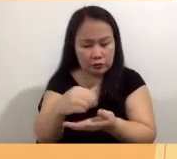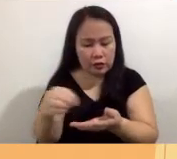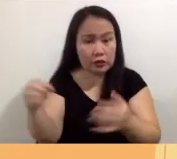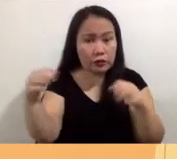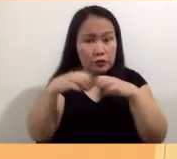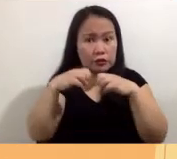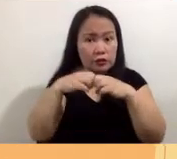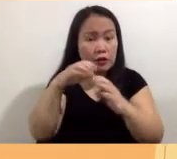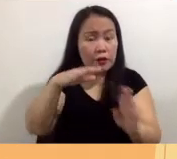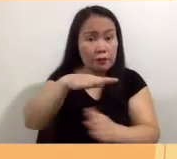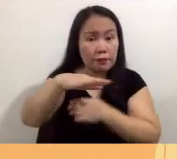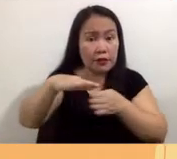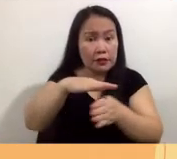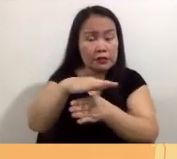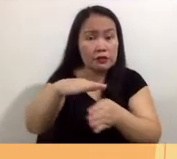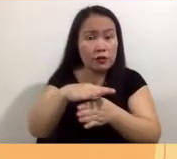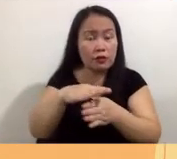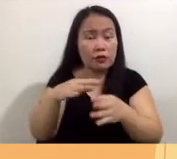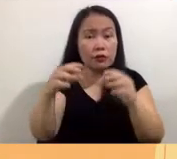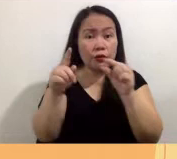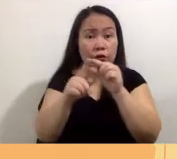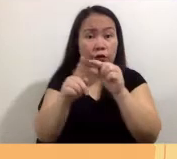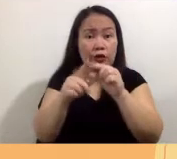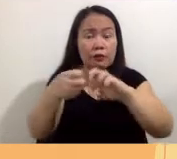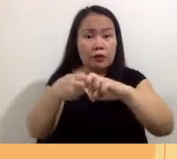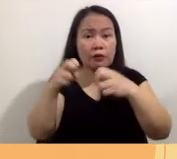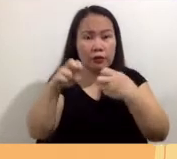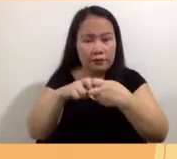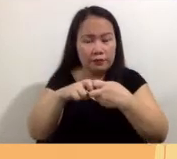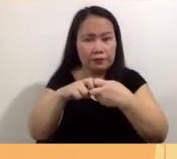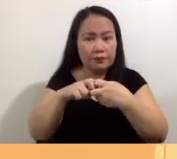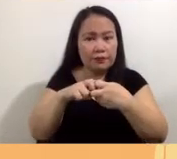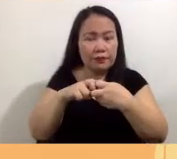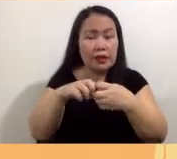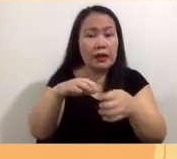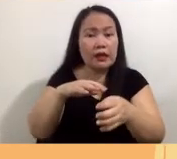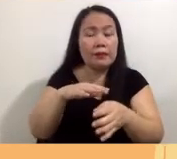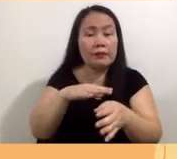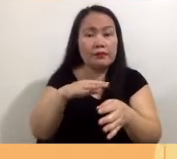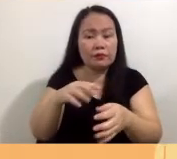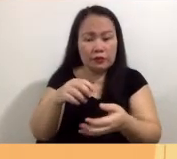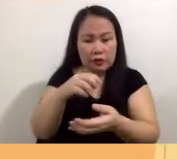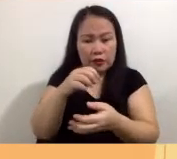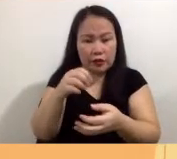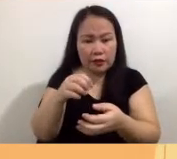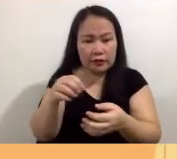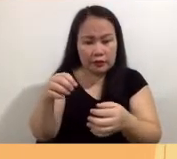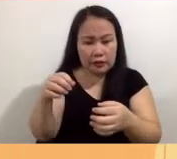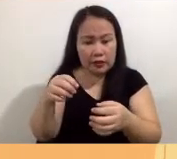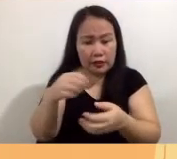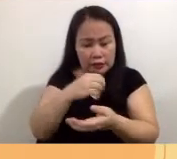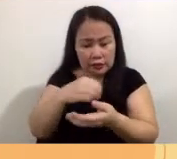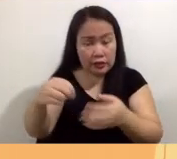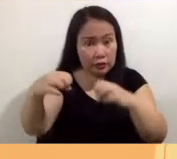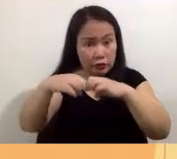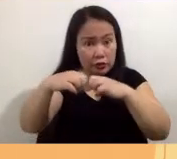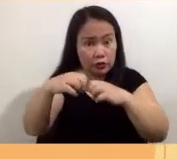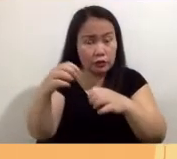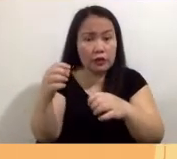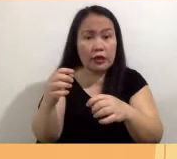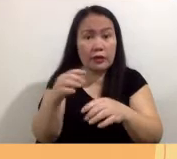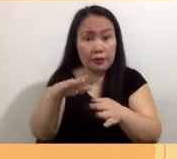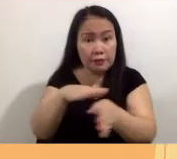upon the words of the problem. So you're going to write the equation based doon sa given na word